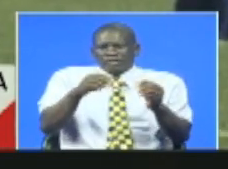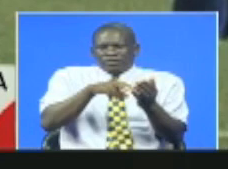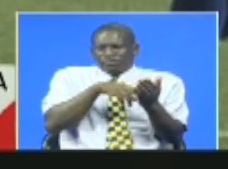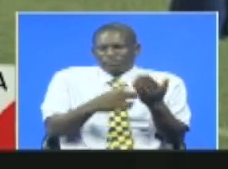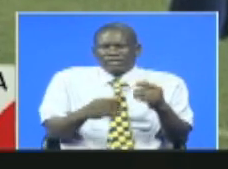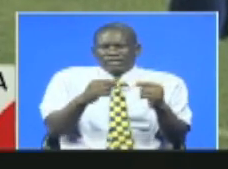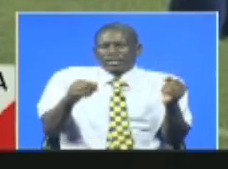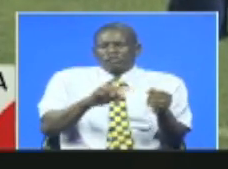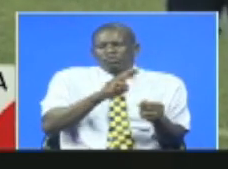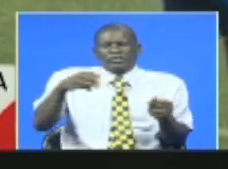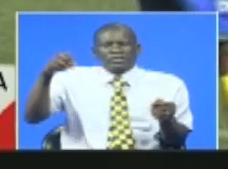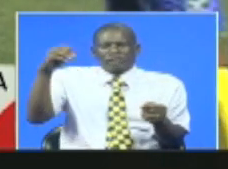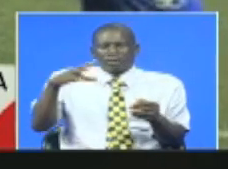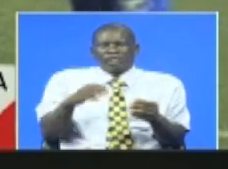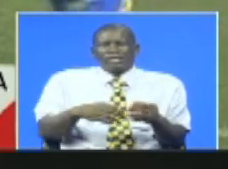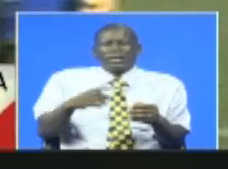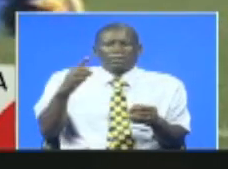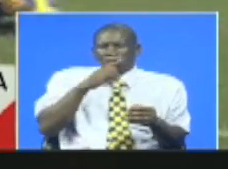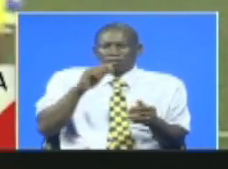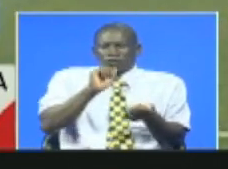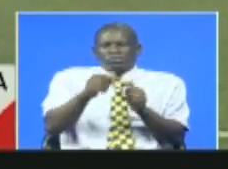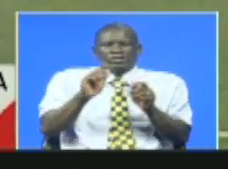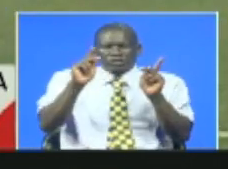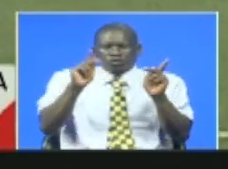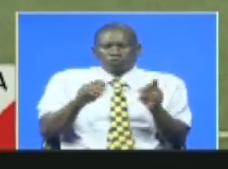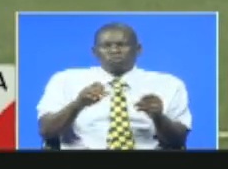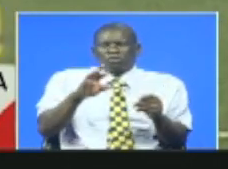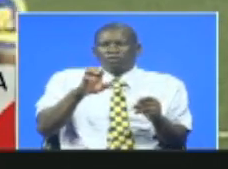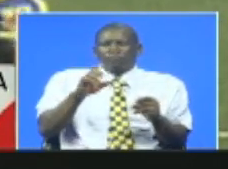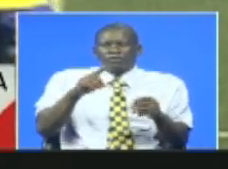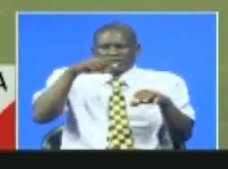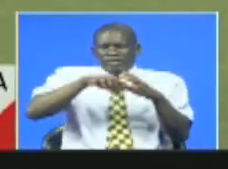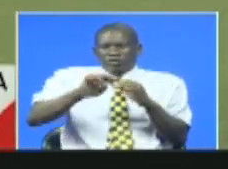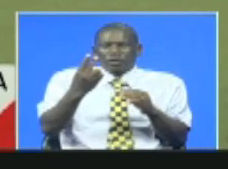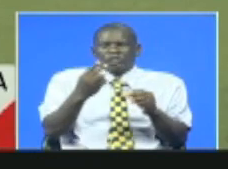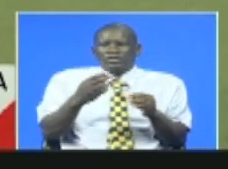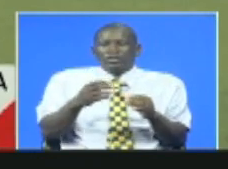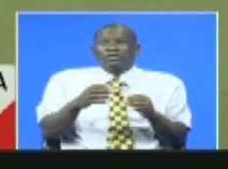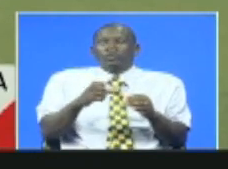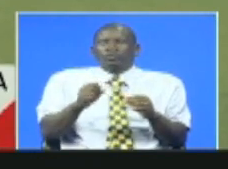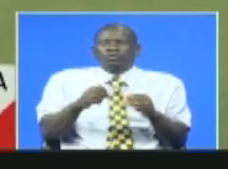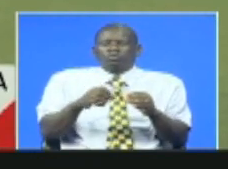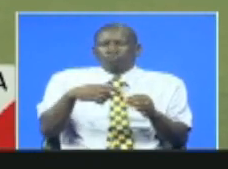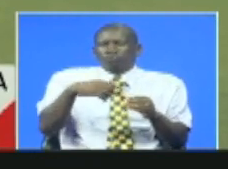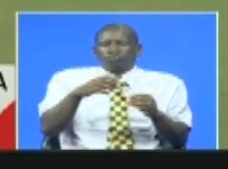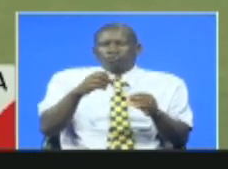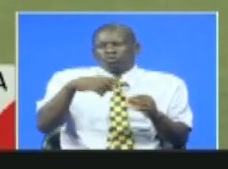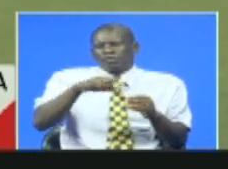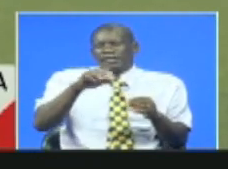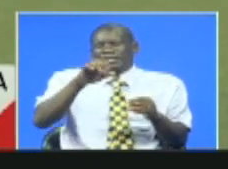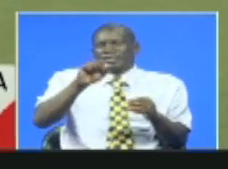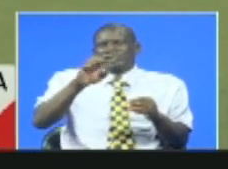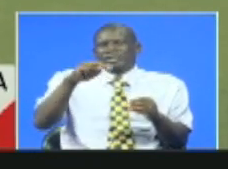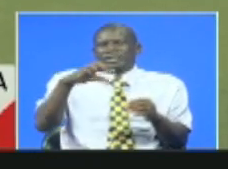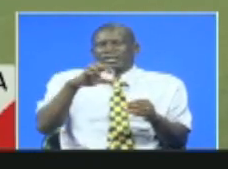Sunday. In a highly charged match in Kisumu, Frederick Shimonyo struck twice to cancel out Jack Tuisenge's early goal for Kogalo. Steamer are